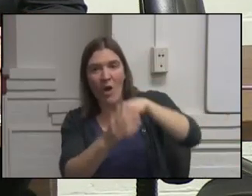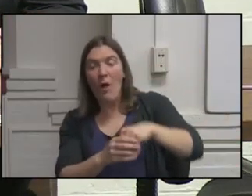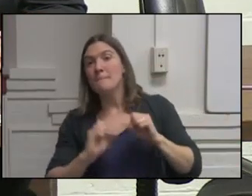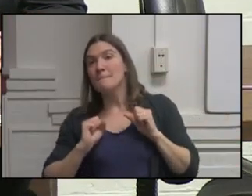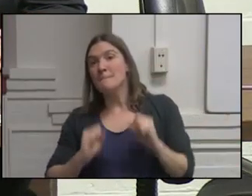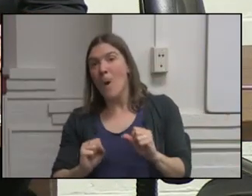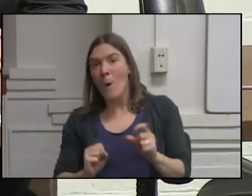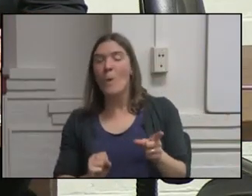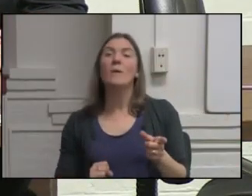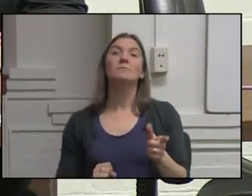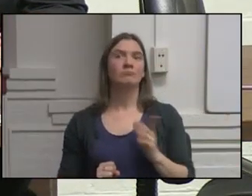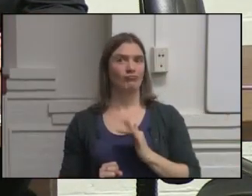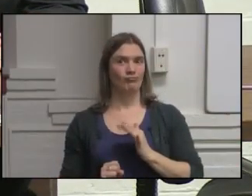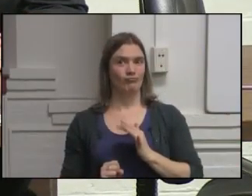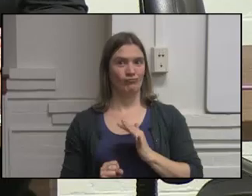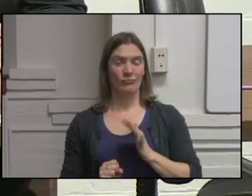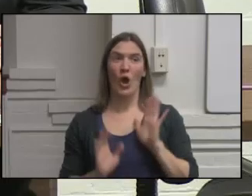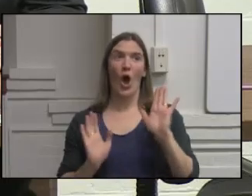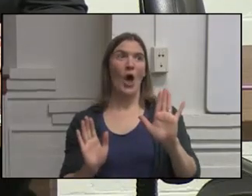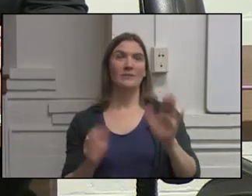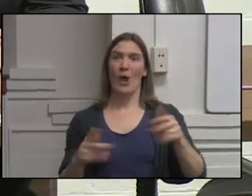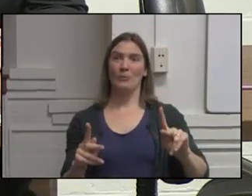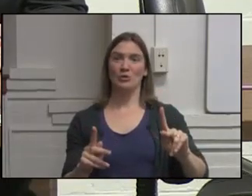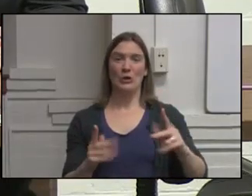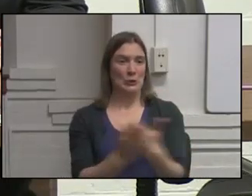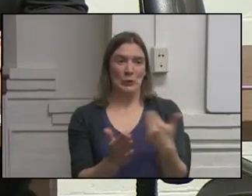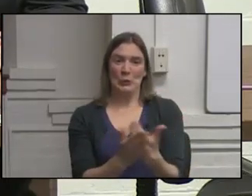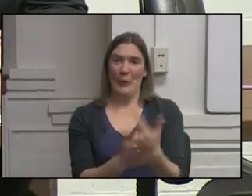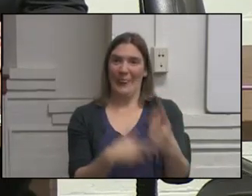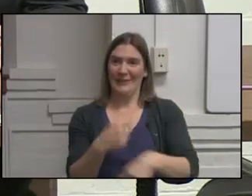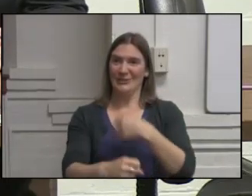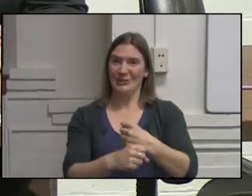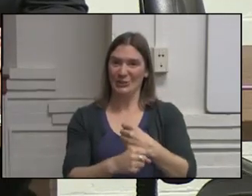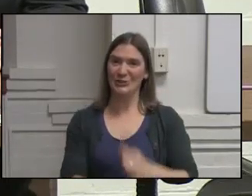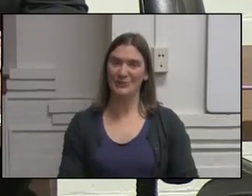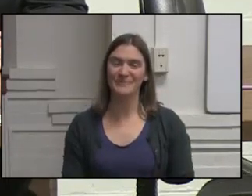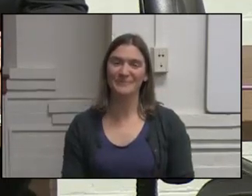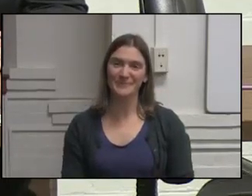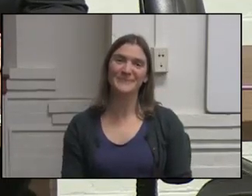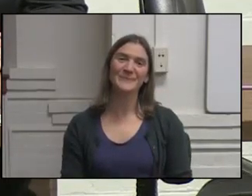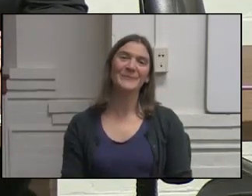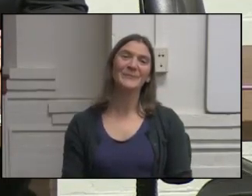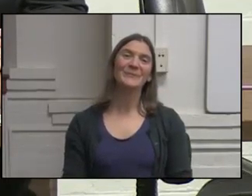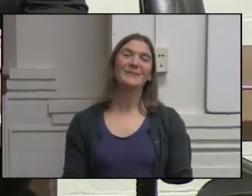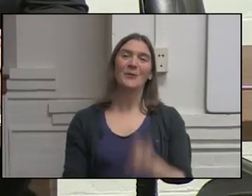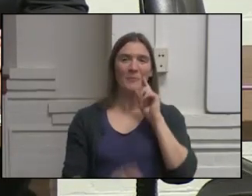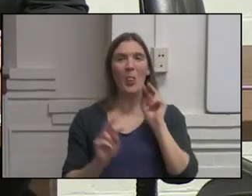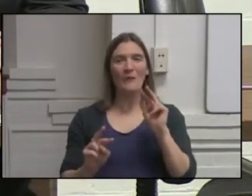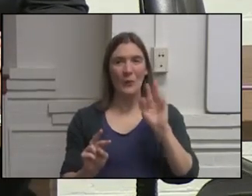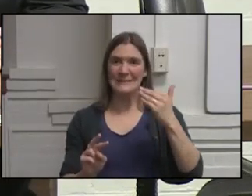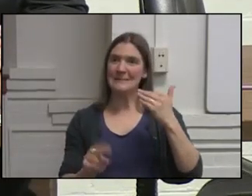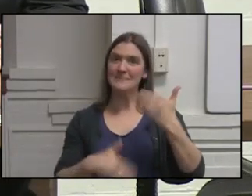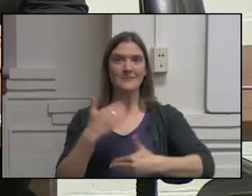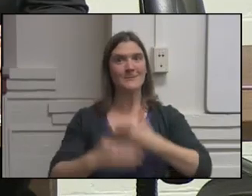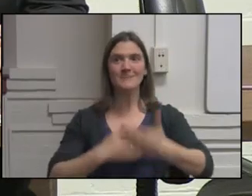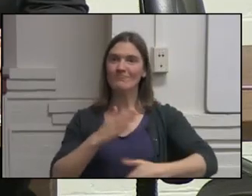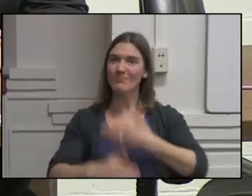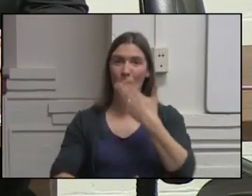excited to have this pilot project in progress. And we're very excited about